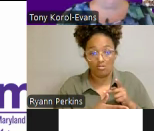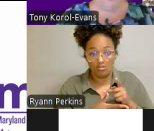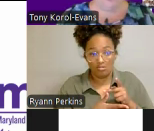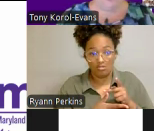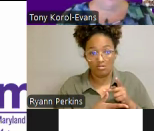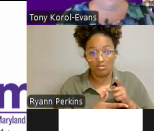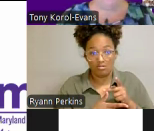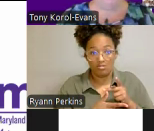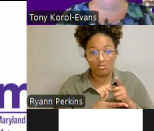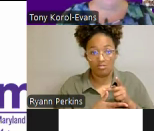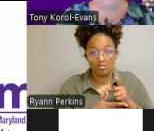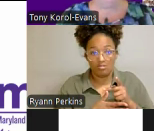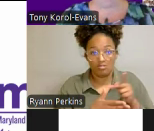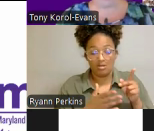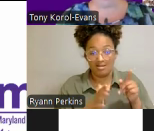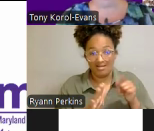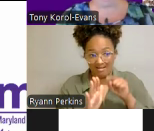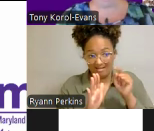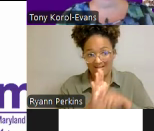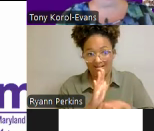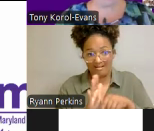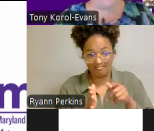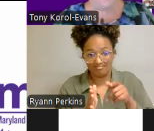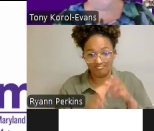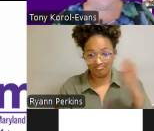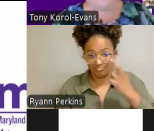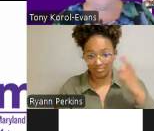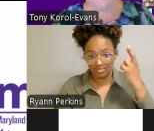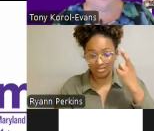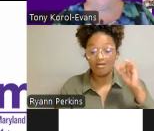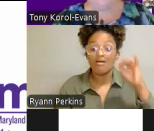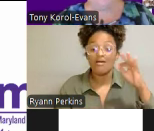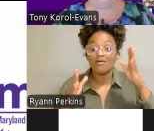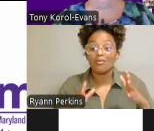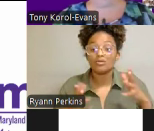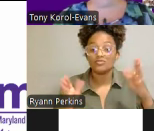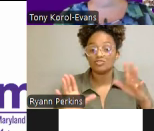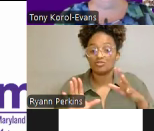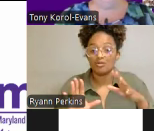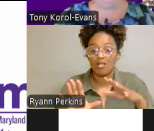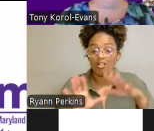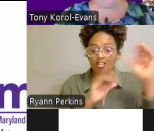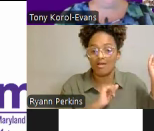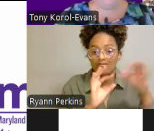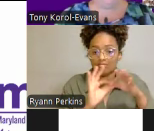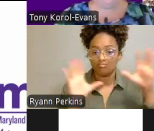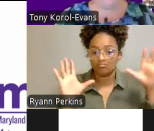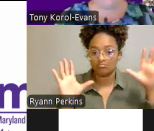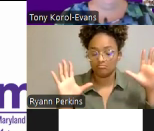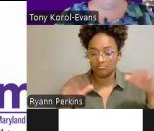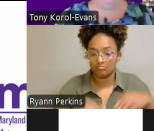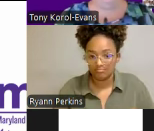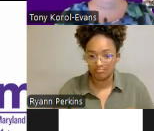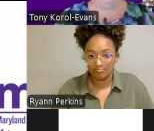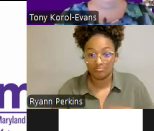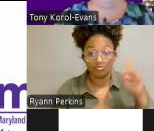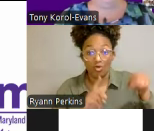the relationship. So when people say things like, why don't they just leave? Well, survivors